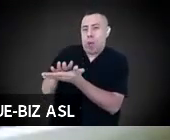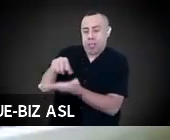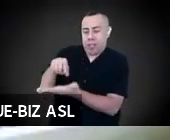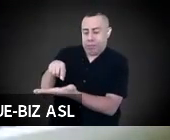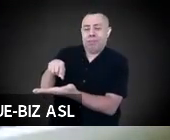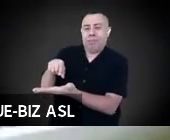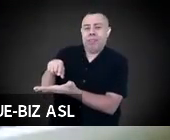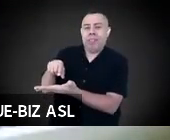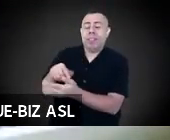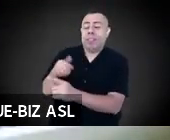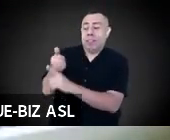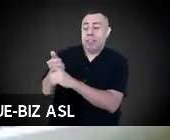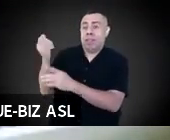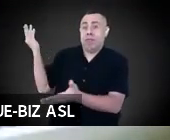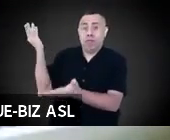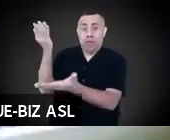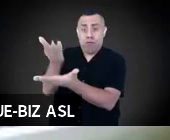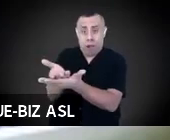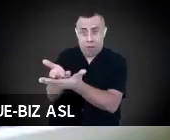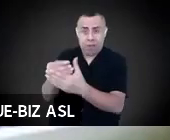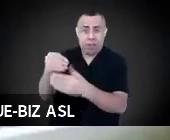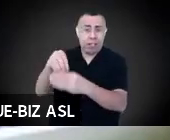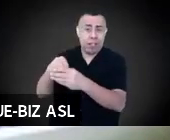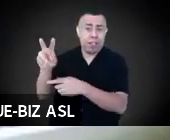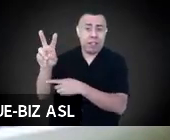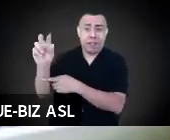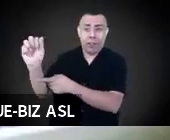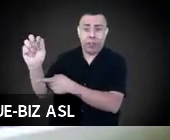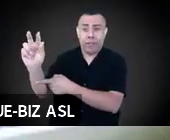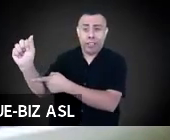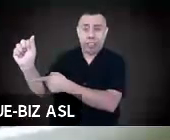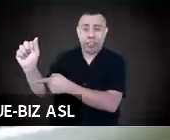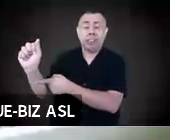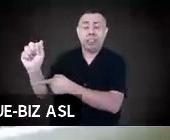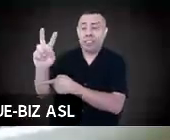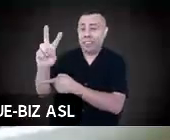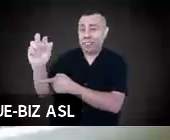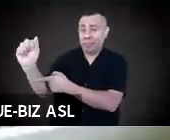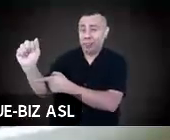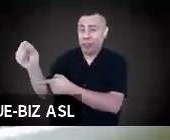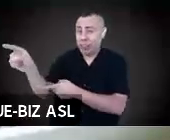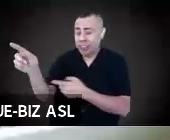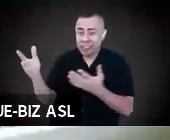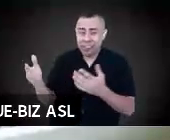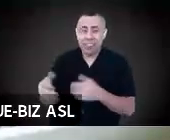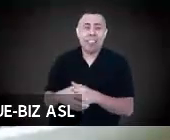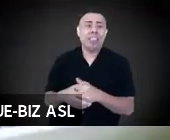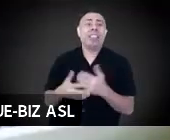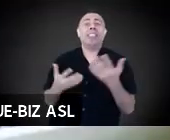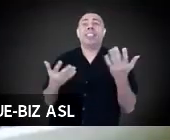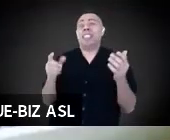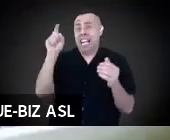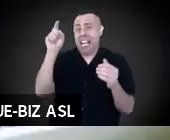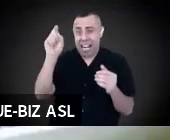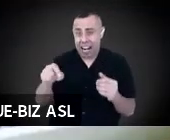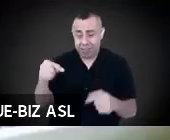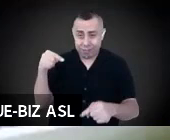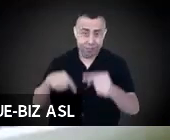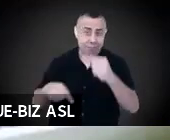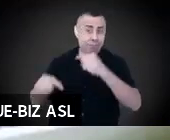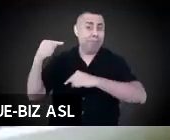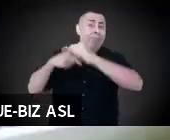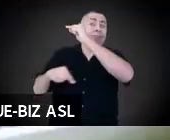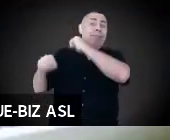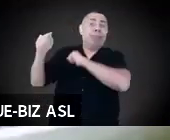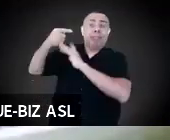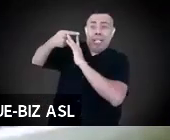what was it, Virginia? So, like, just we have to start there, because we can't